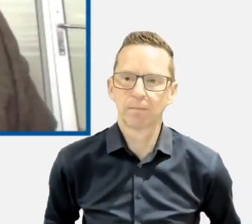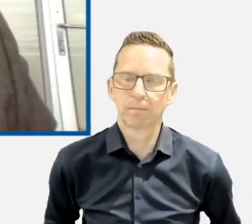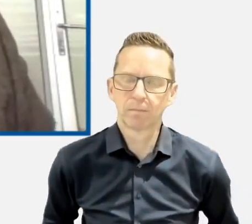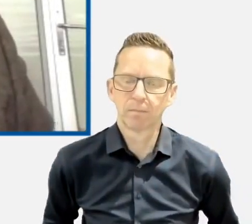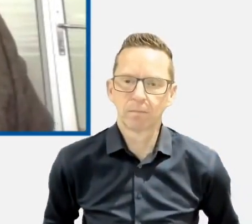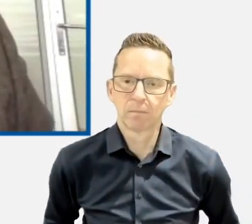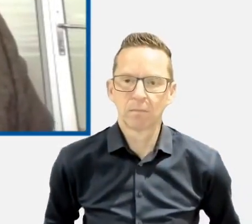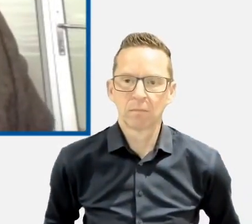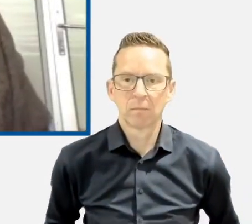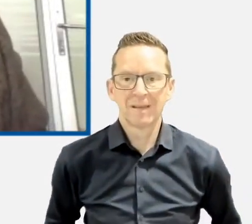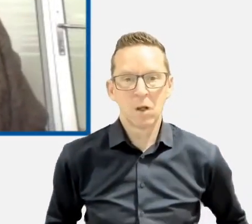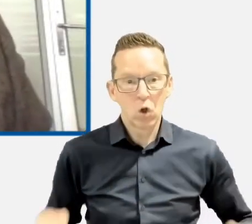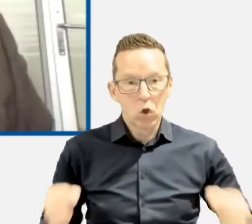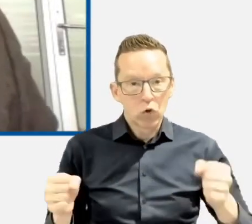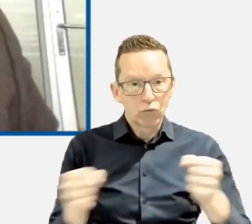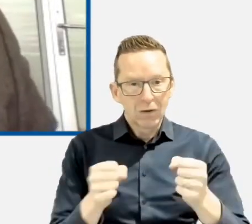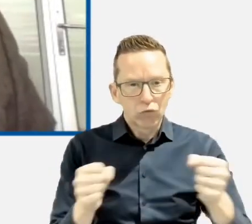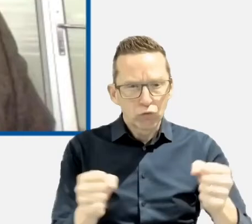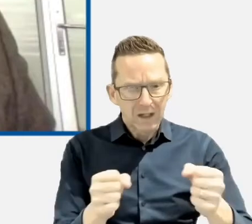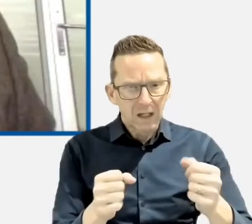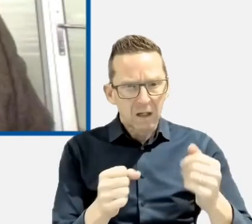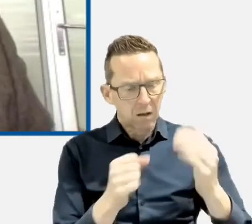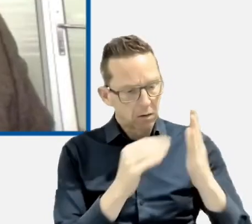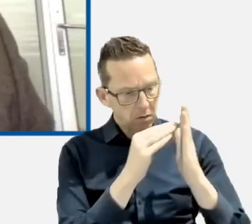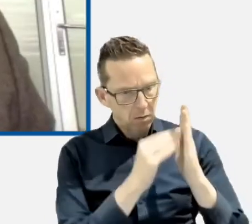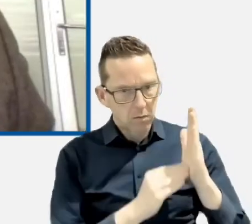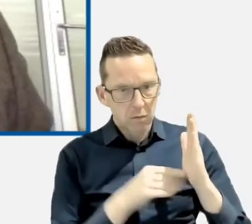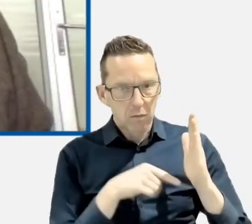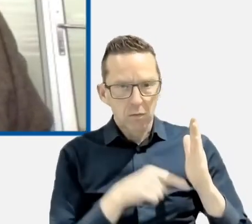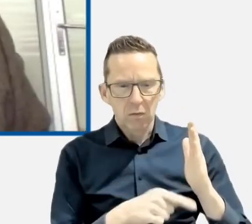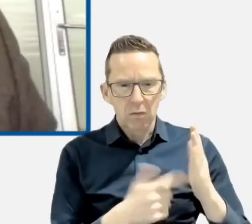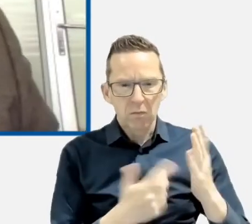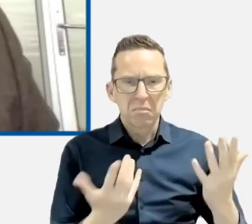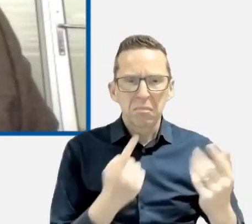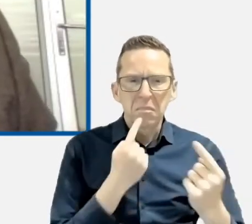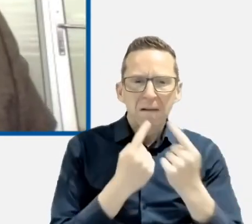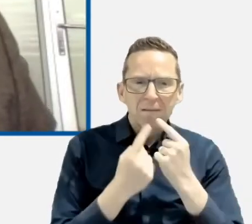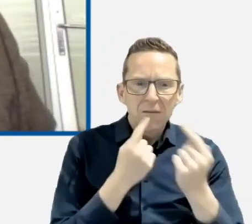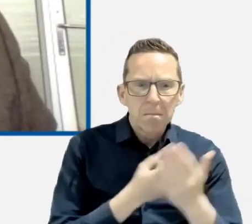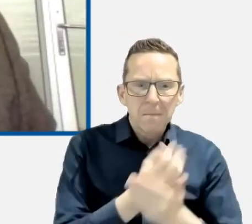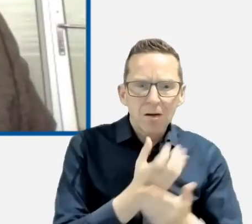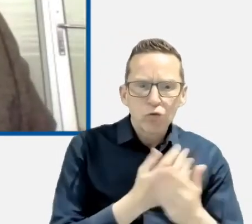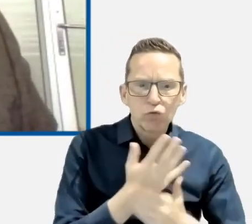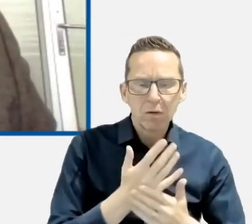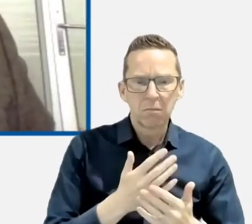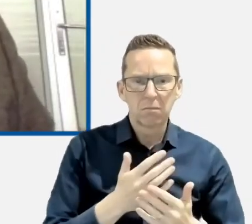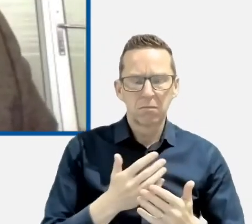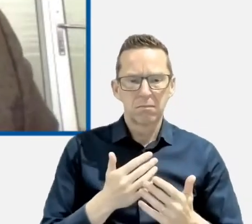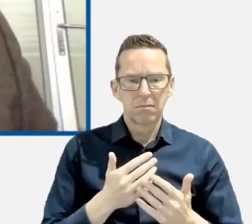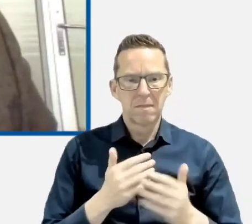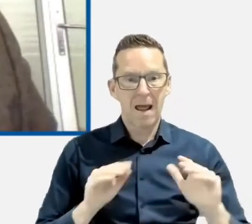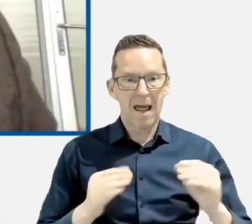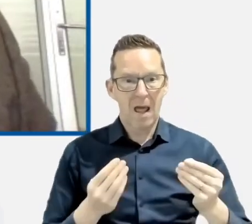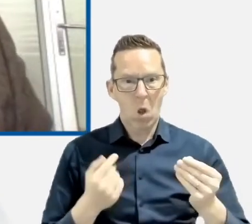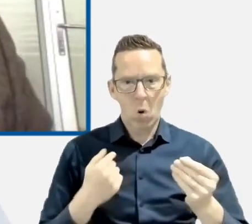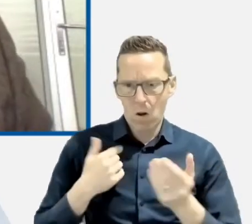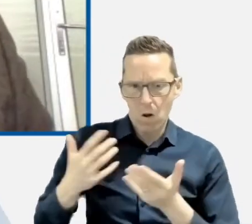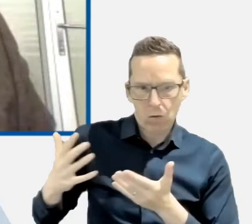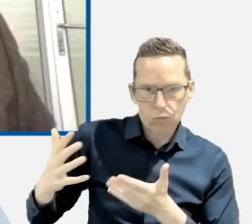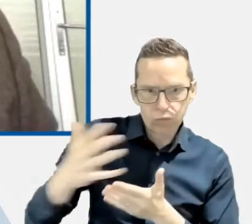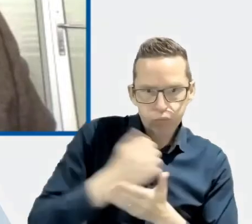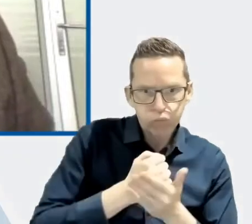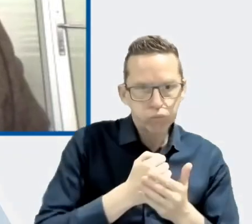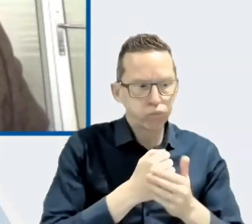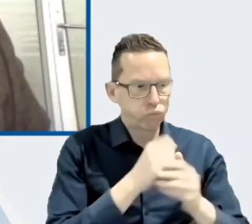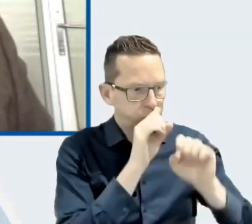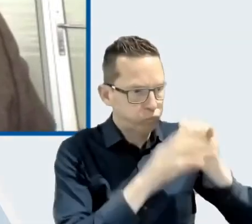the information management system, of which data and information are critical elements to informing policy